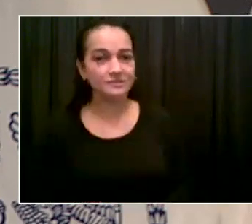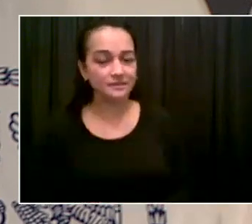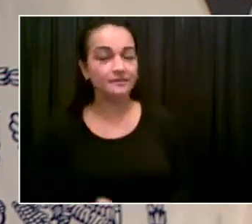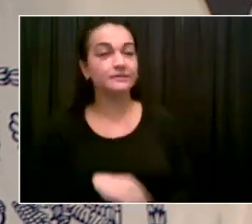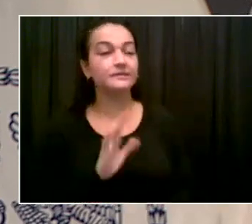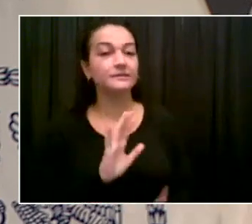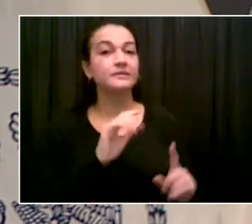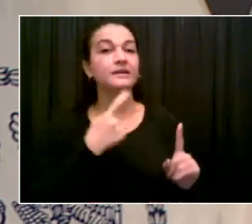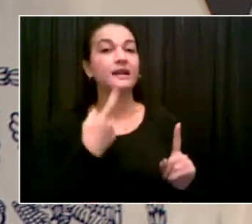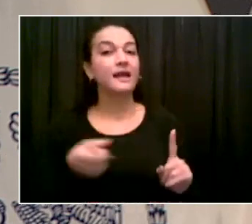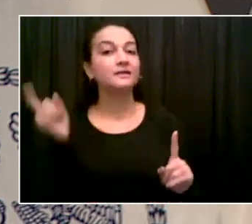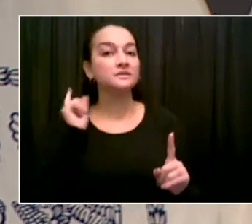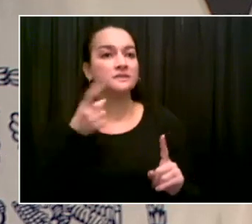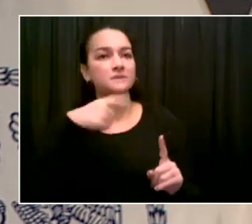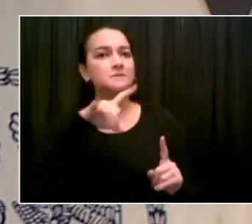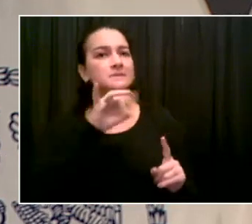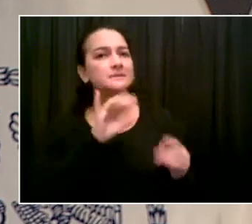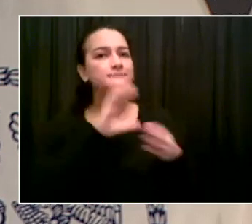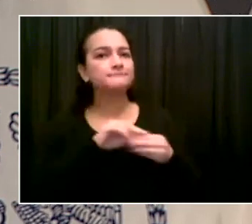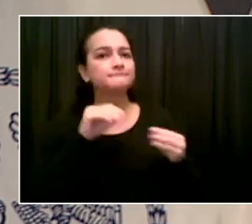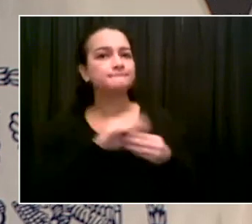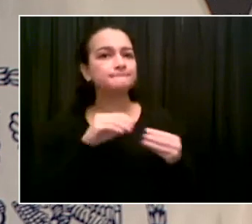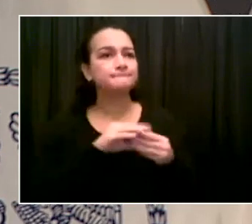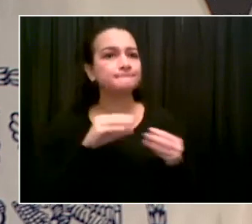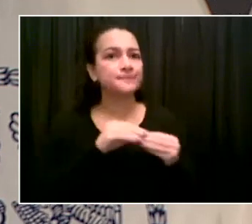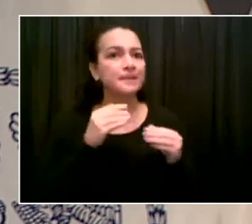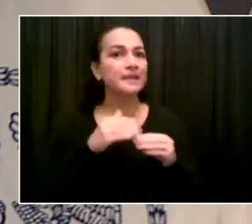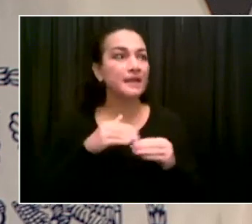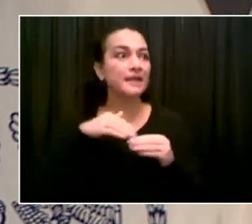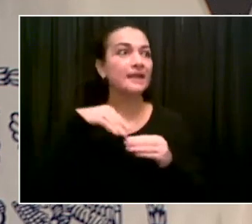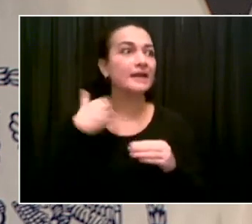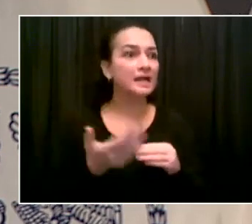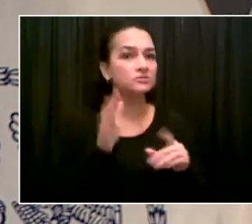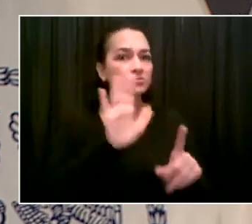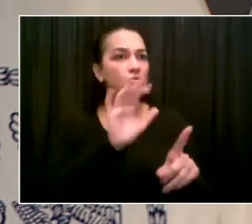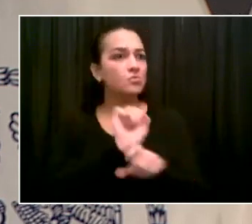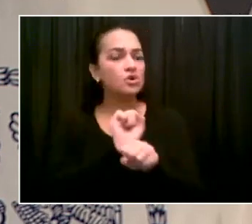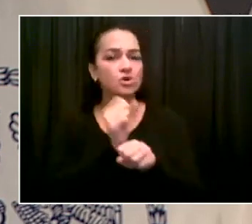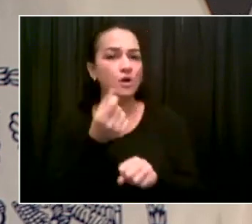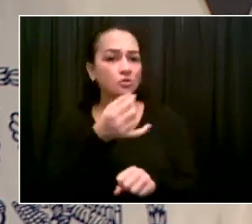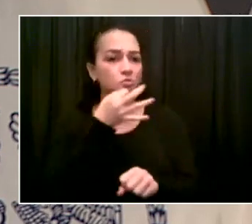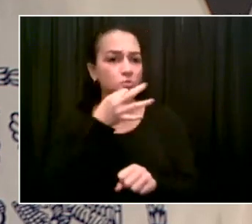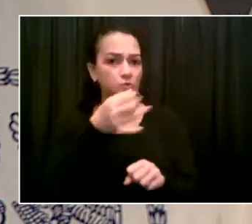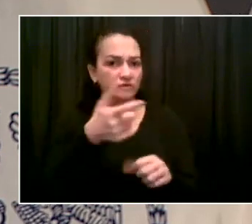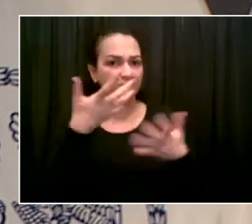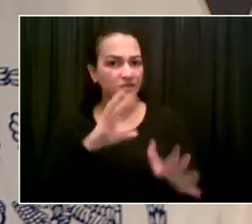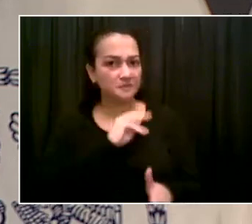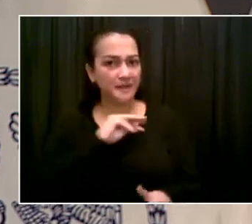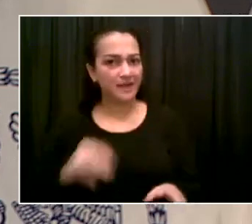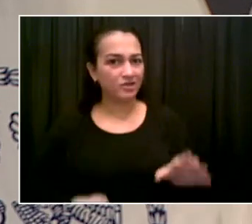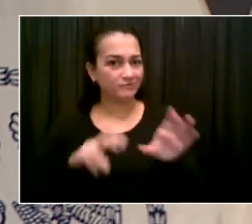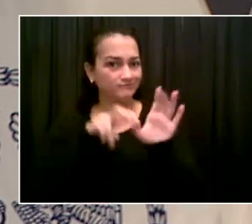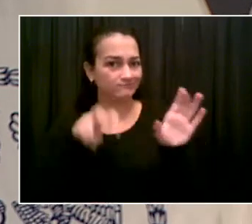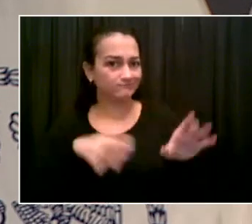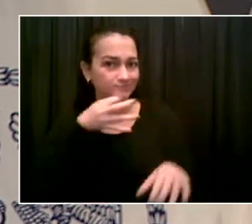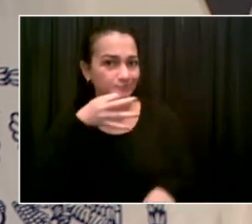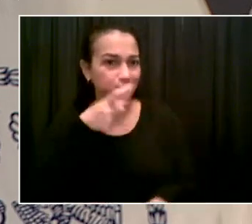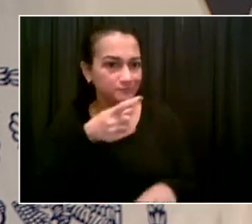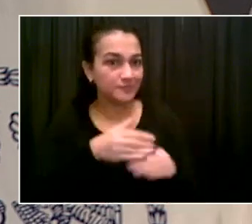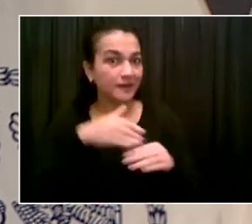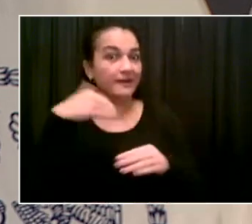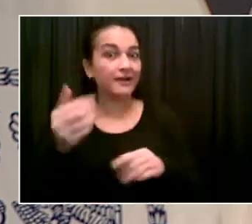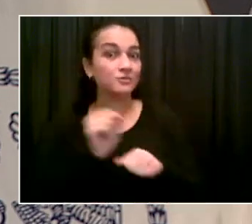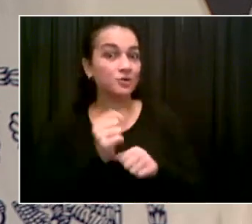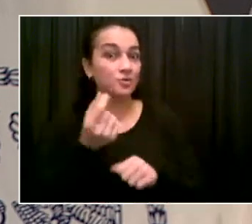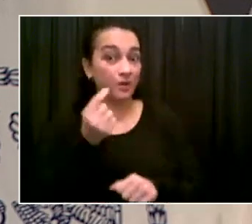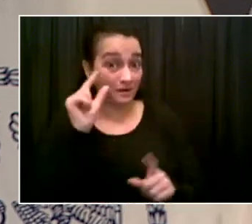race seems to be accelerating rapidly. This morning, the head of the Democratic Party, Jay Jacobs, making a speech in which we